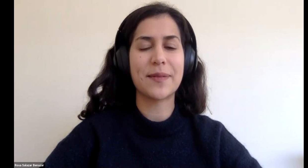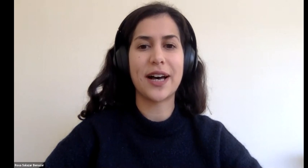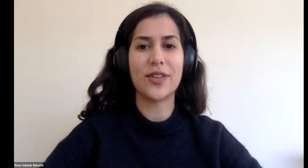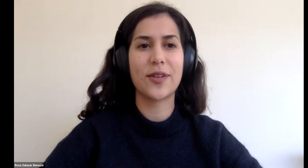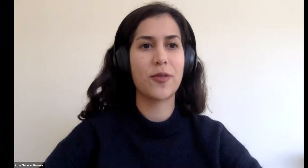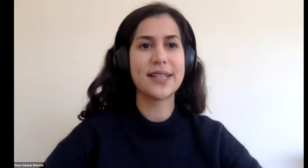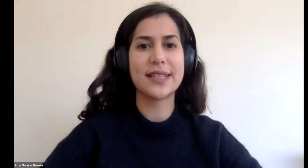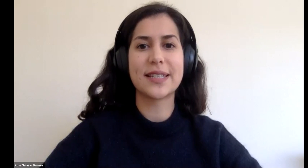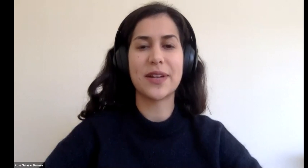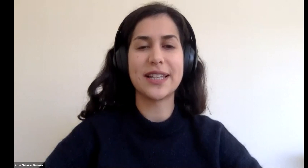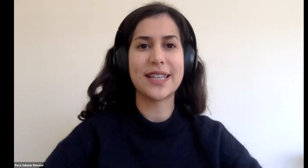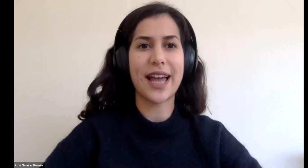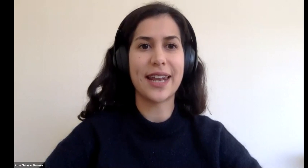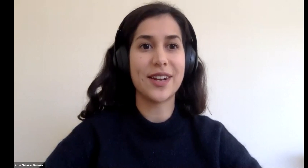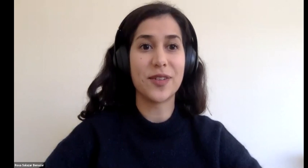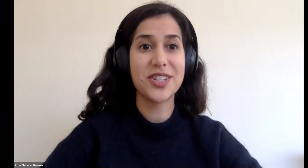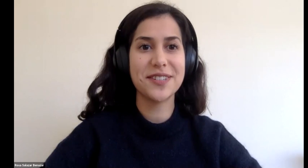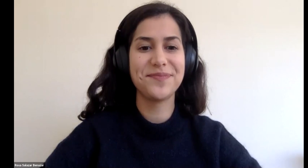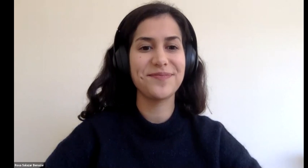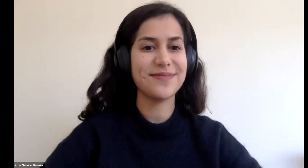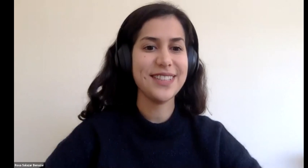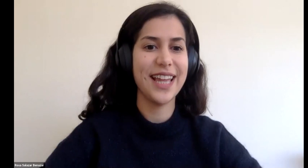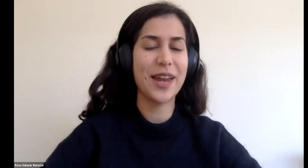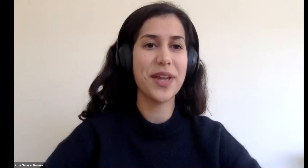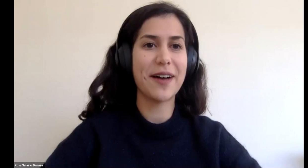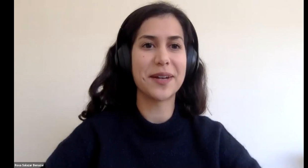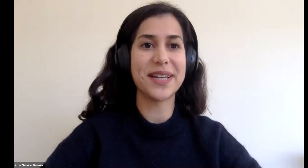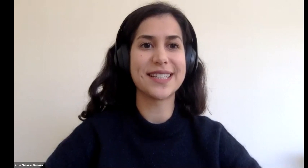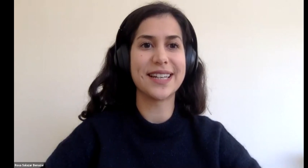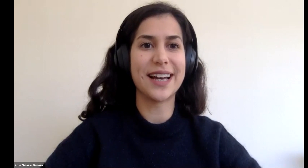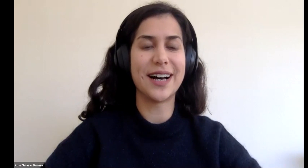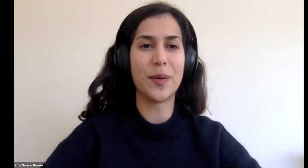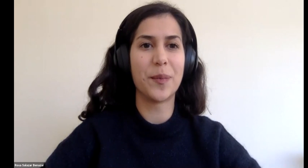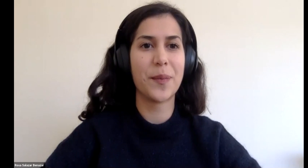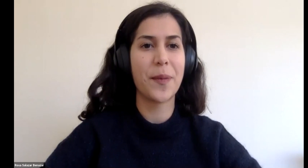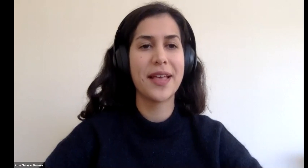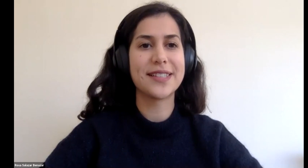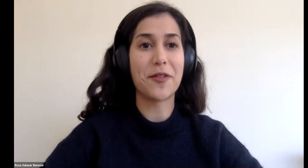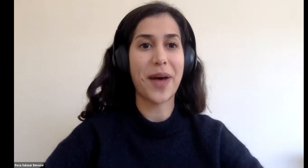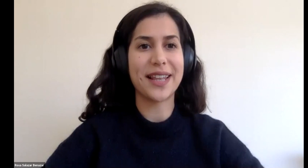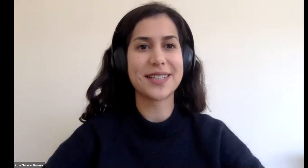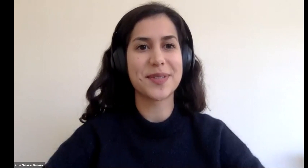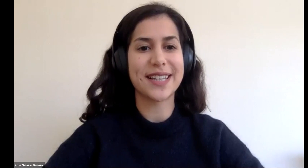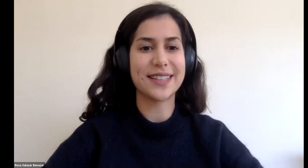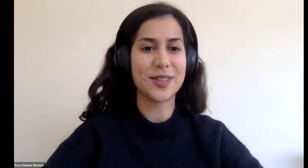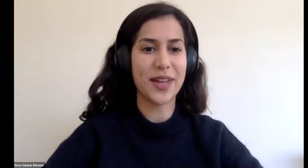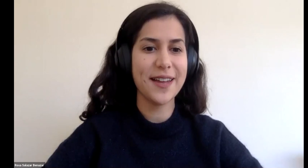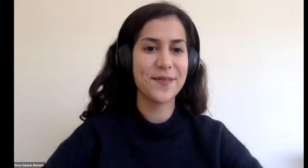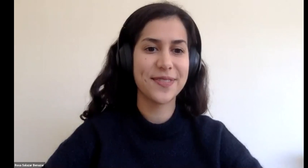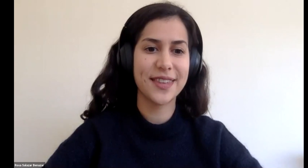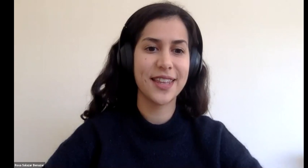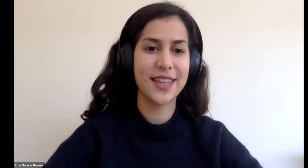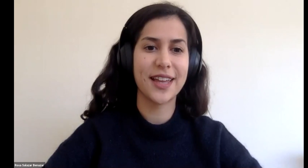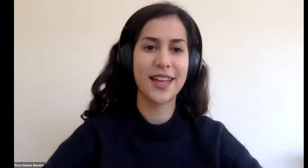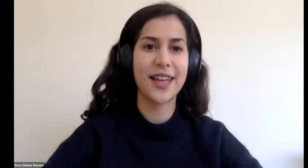session is about race, disability, and innovation. And we have an amazing set of panelists presenting